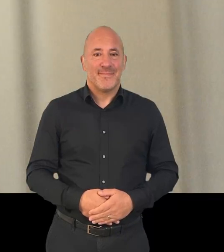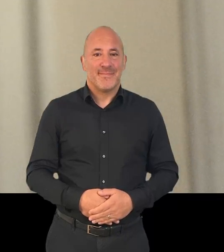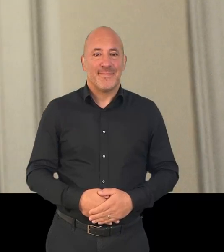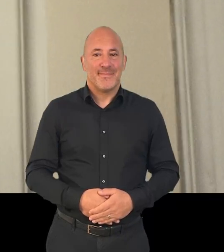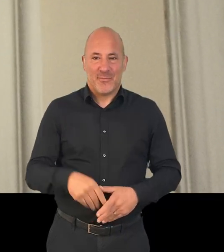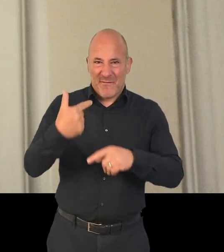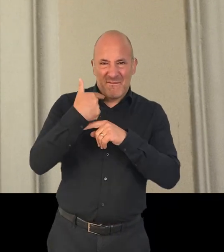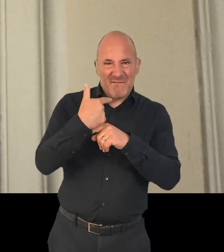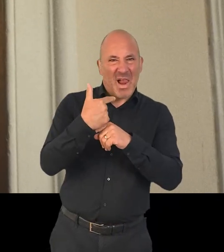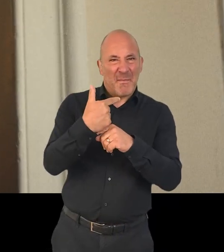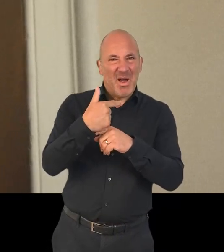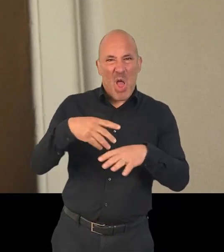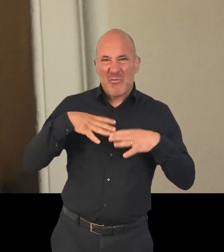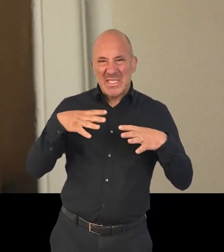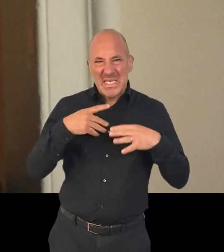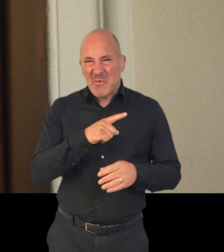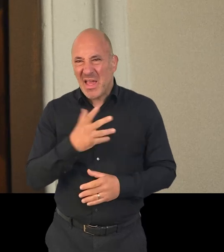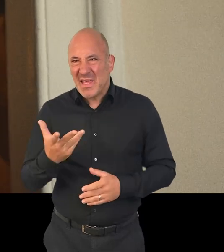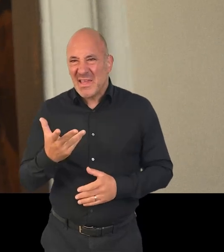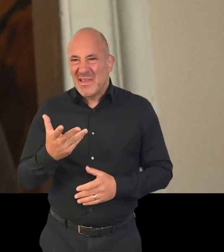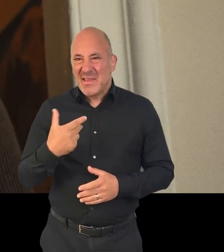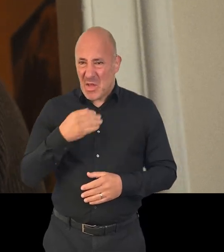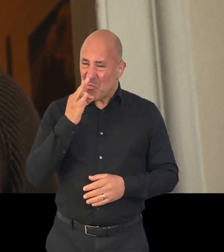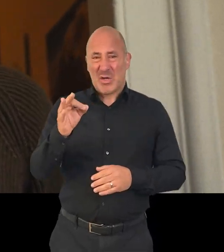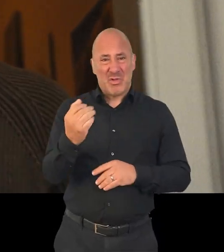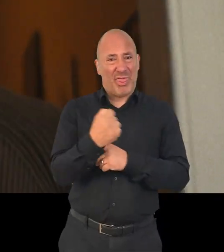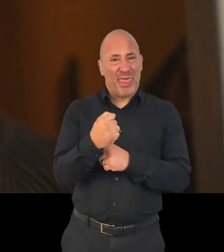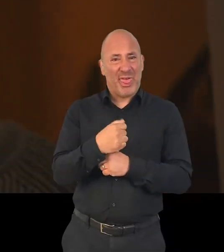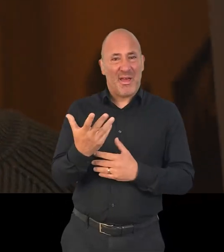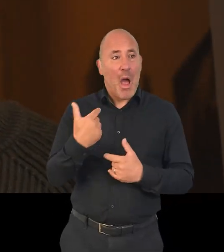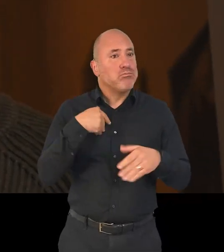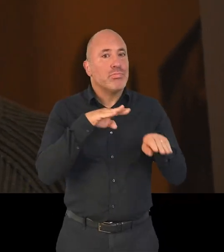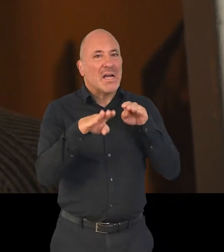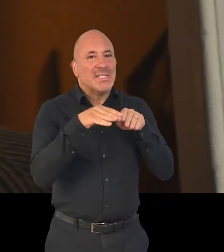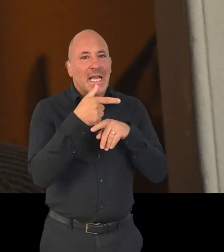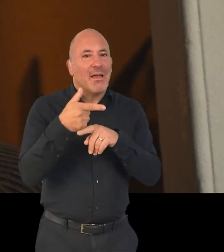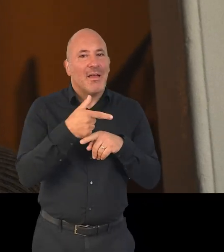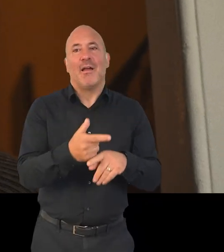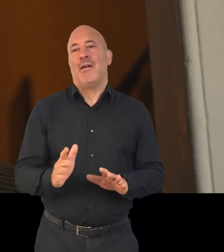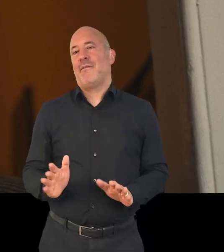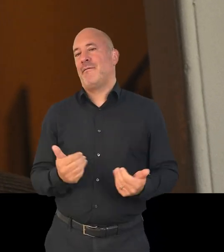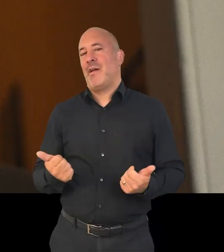Where are you coming already? Ready to go, my dad. You're not answering my question. I'm just practicing. Okay.